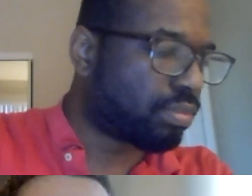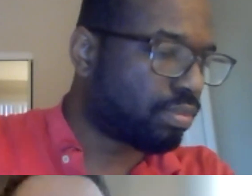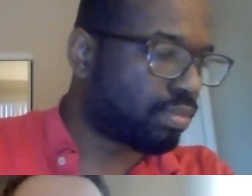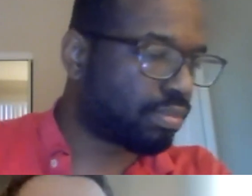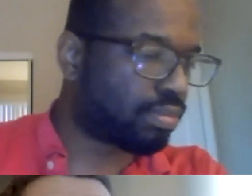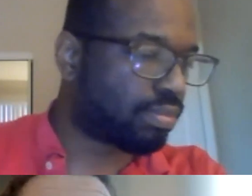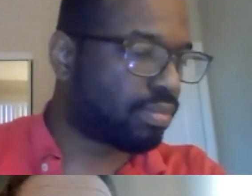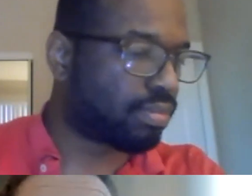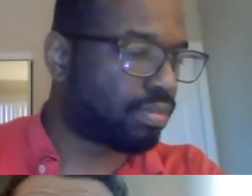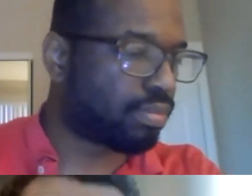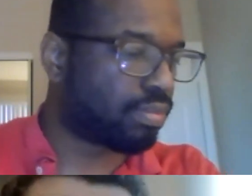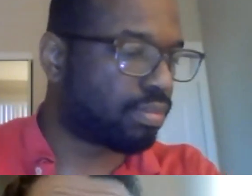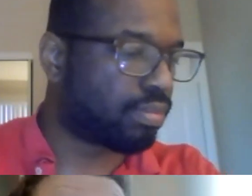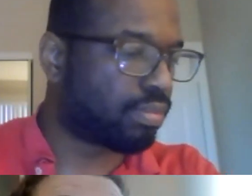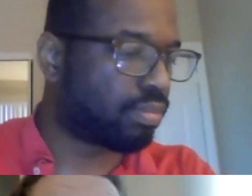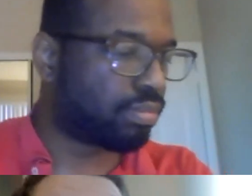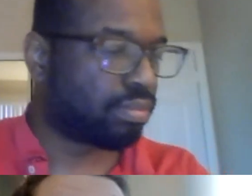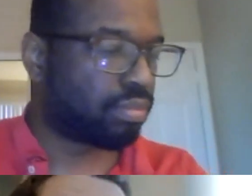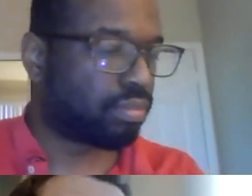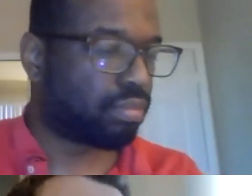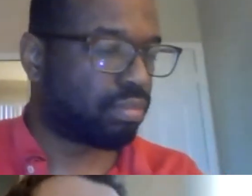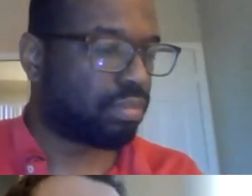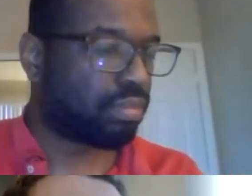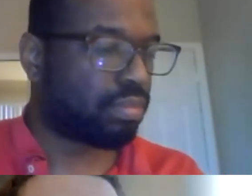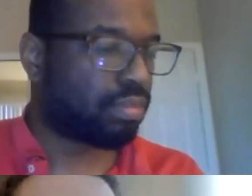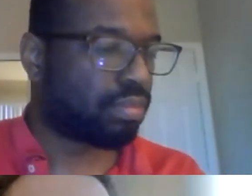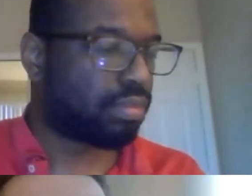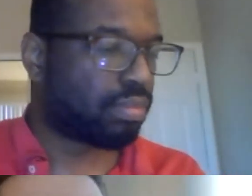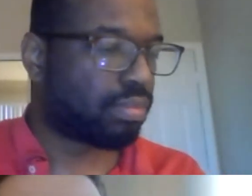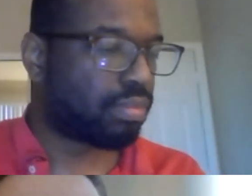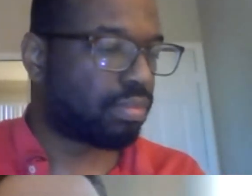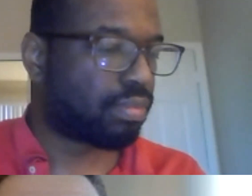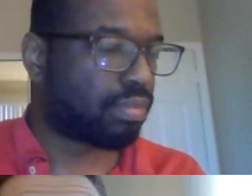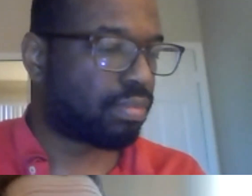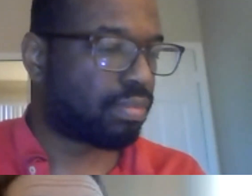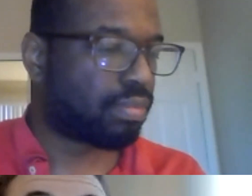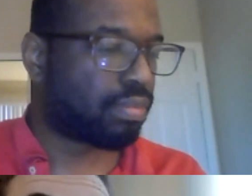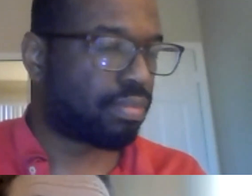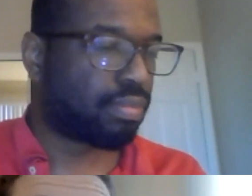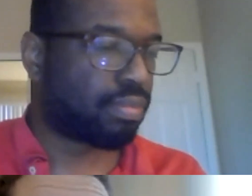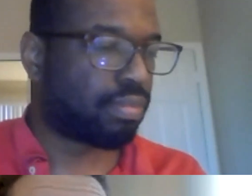in explicit requirement that the housing element has to include a